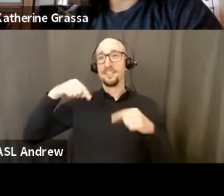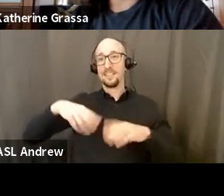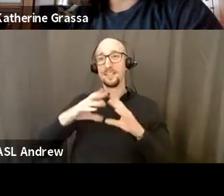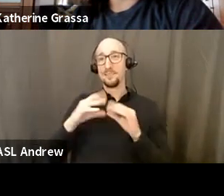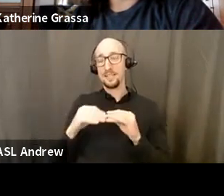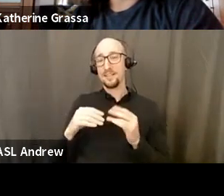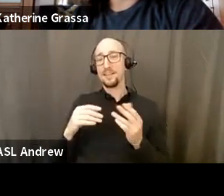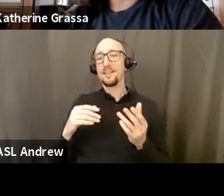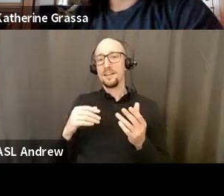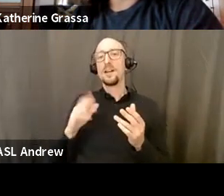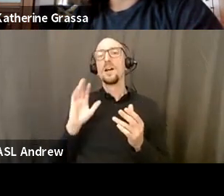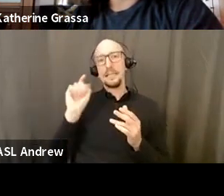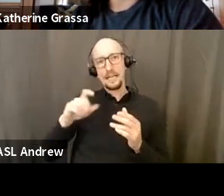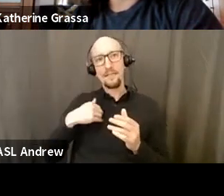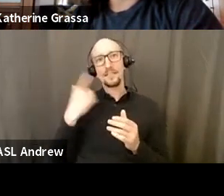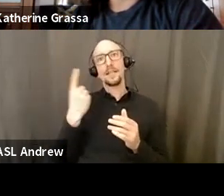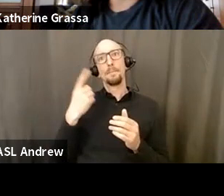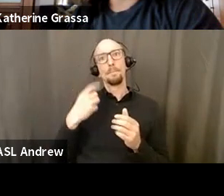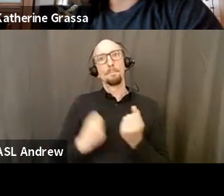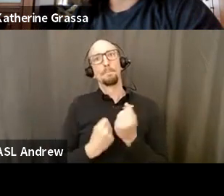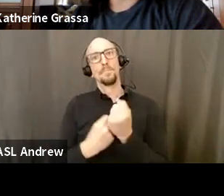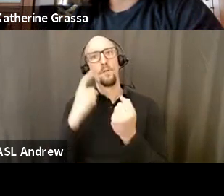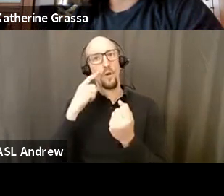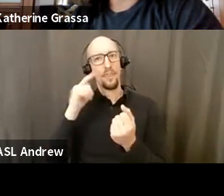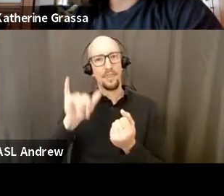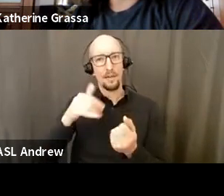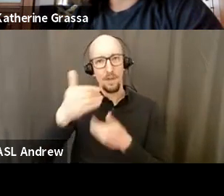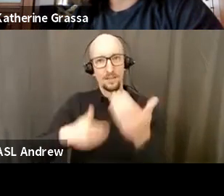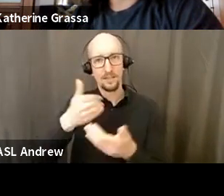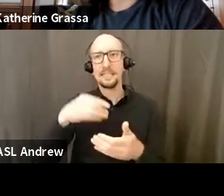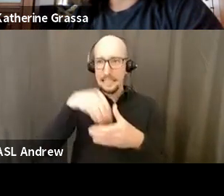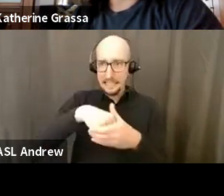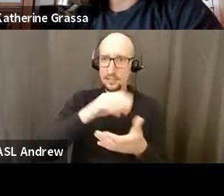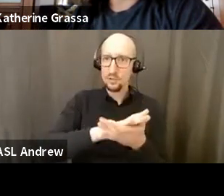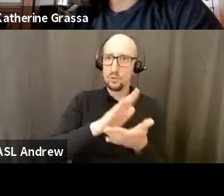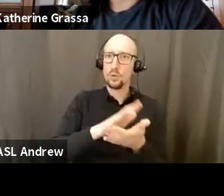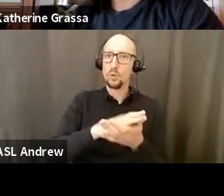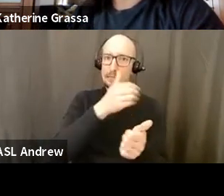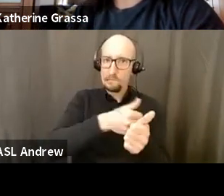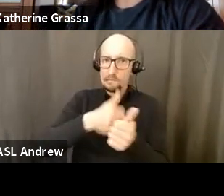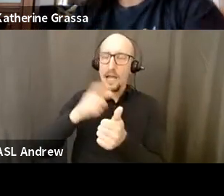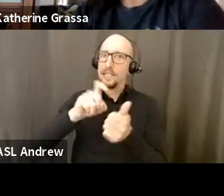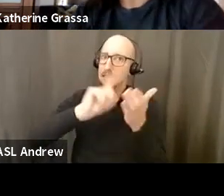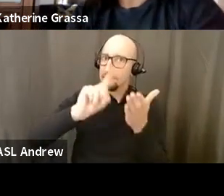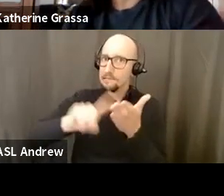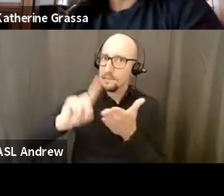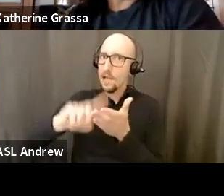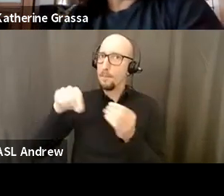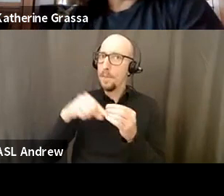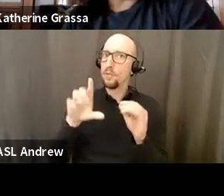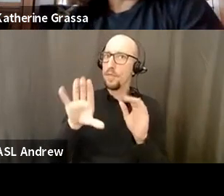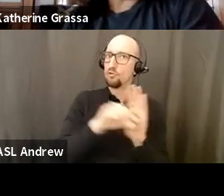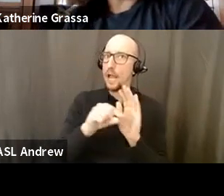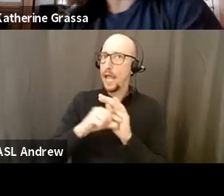going to be some verification of that process at the school level. That did not take place for